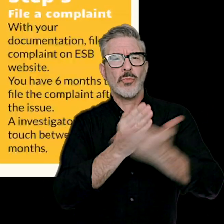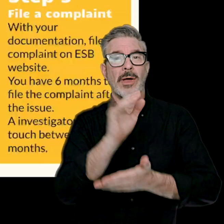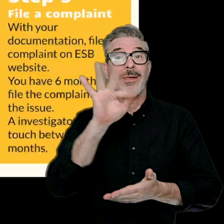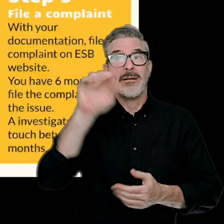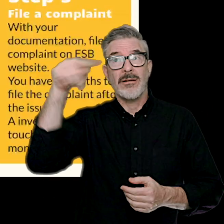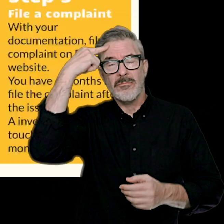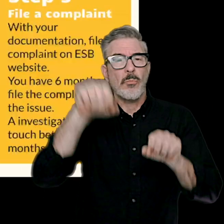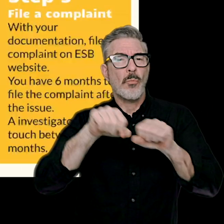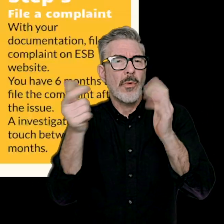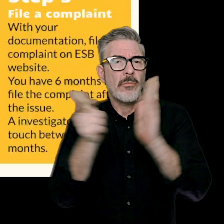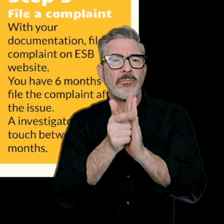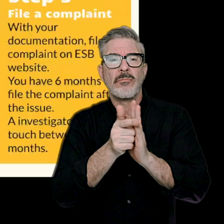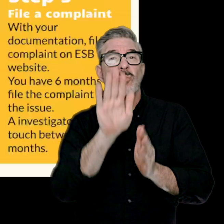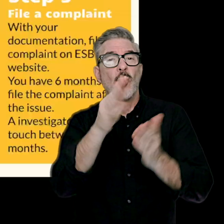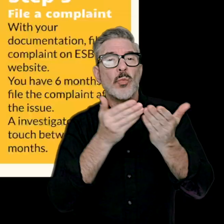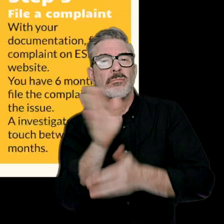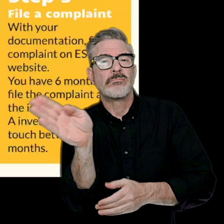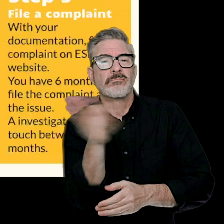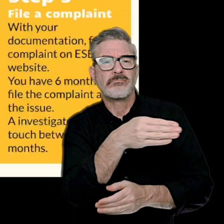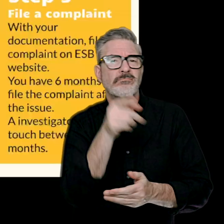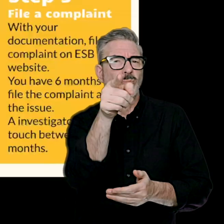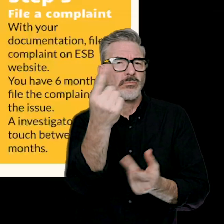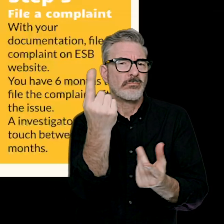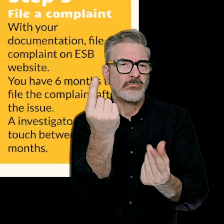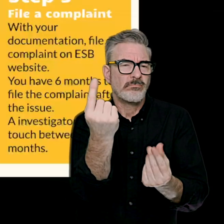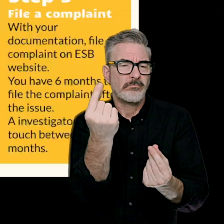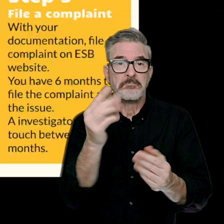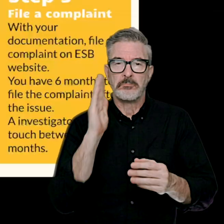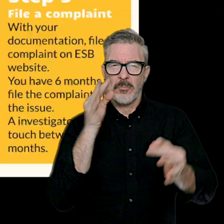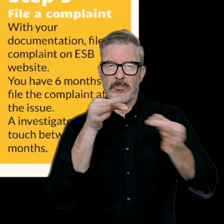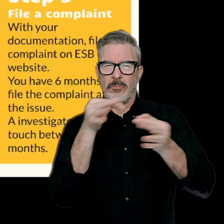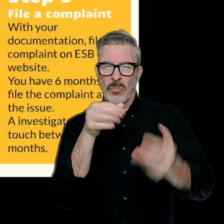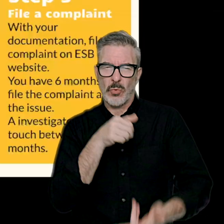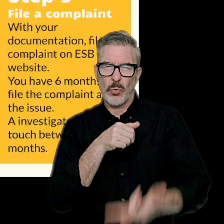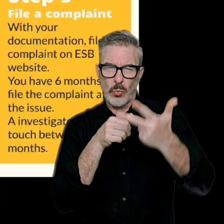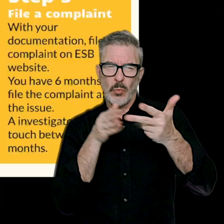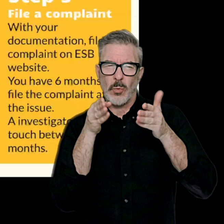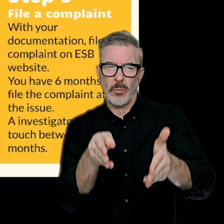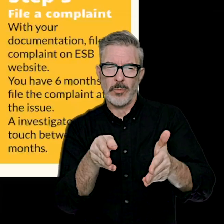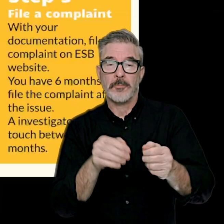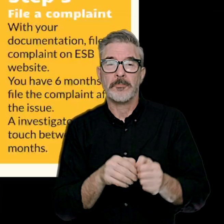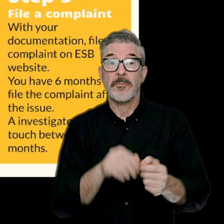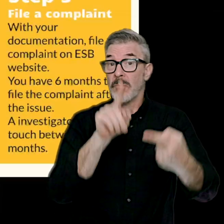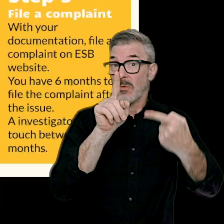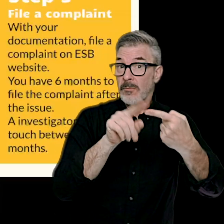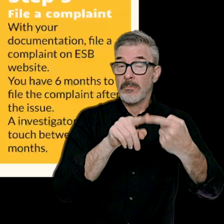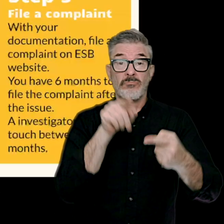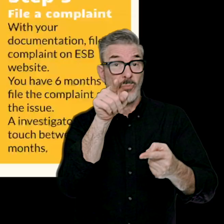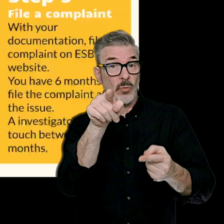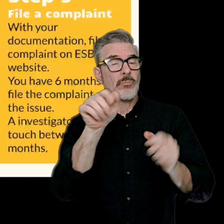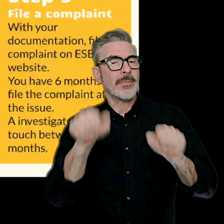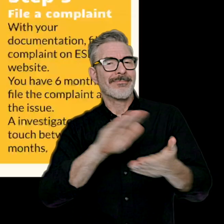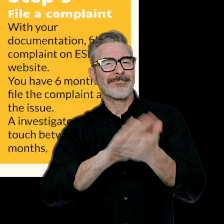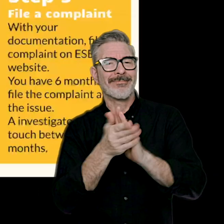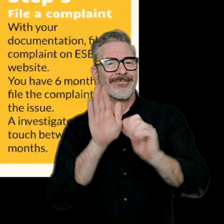Now, how to access your rights. I'll talk about 3 different steps on accessing